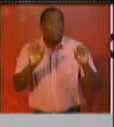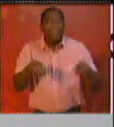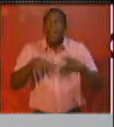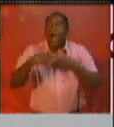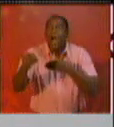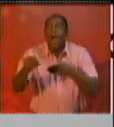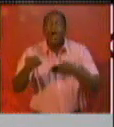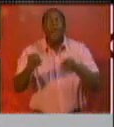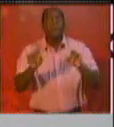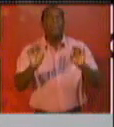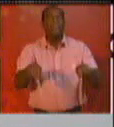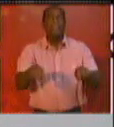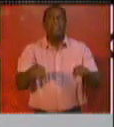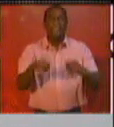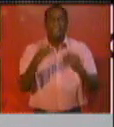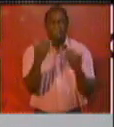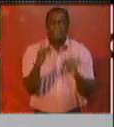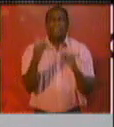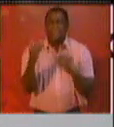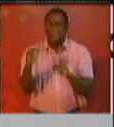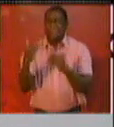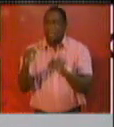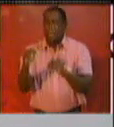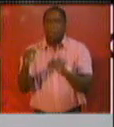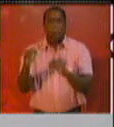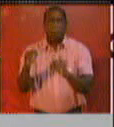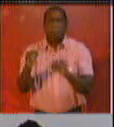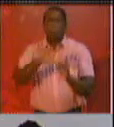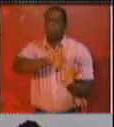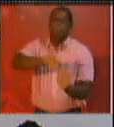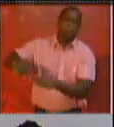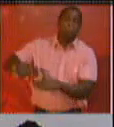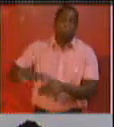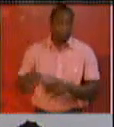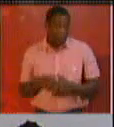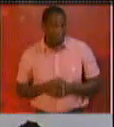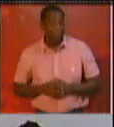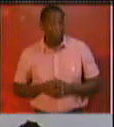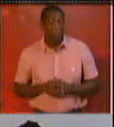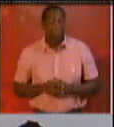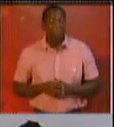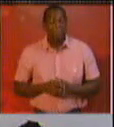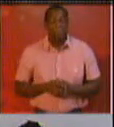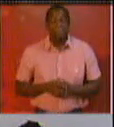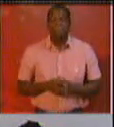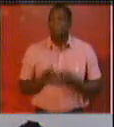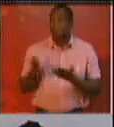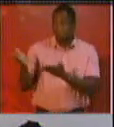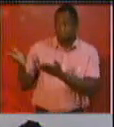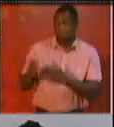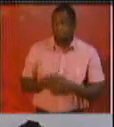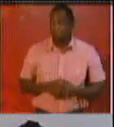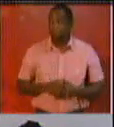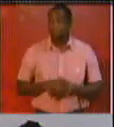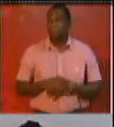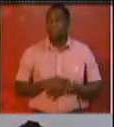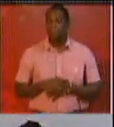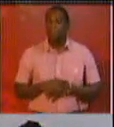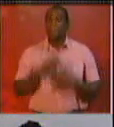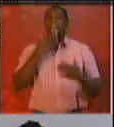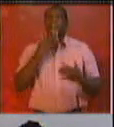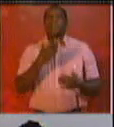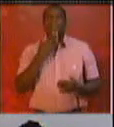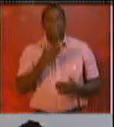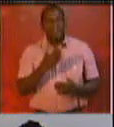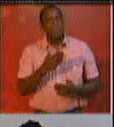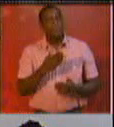in time. So with that, I'll turn you back over to Ms. Alcantara. Thank you very much, Dr. Hinds, for those words of encouragement and